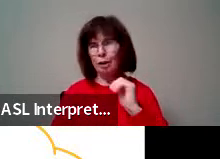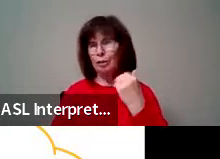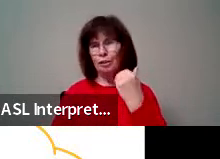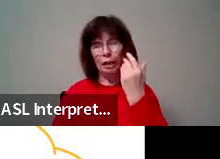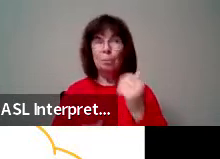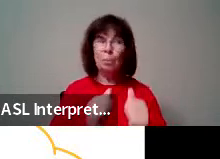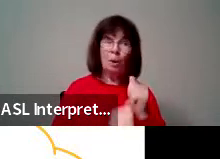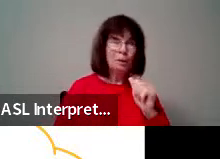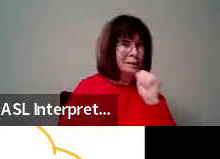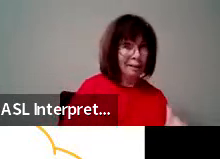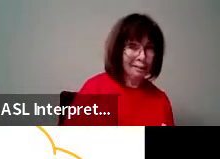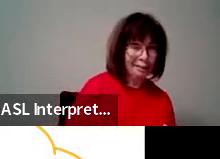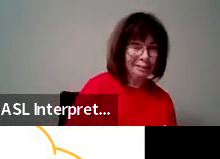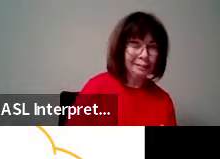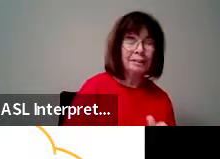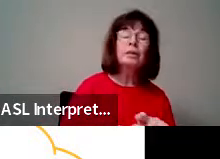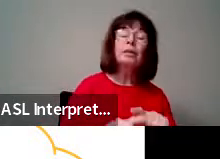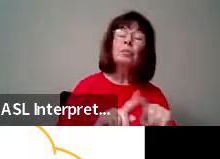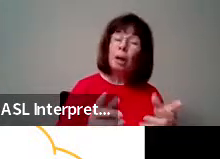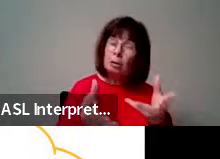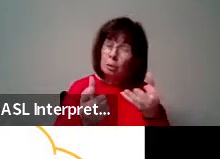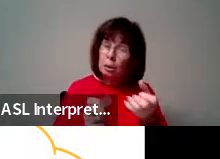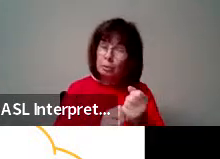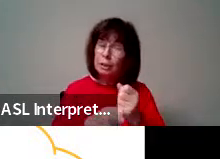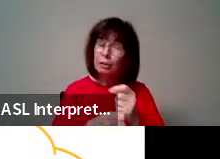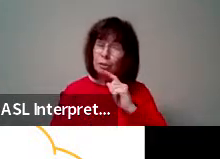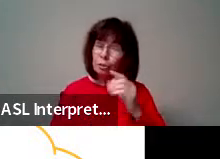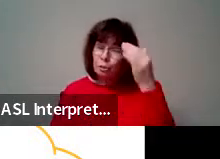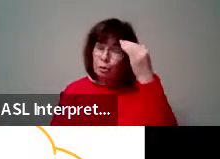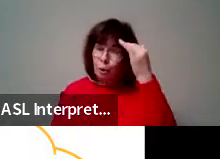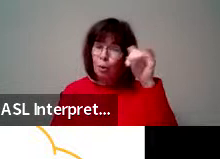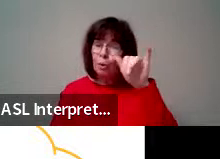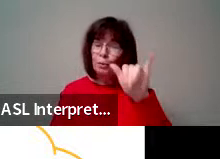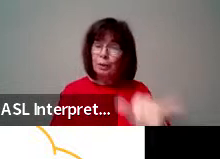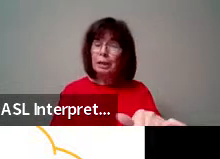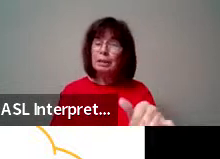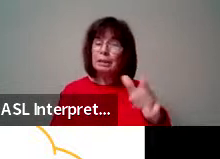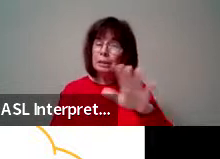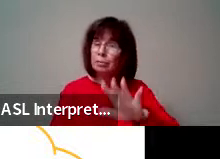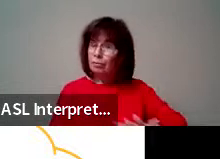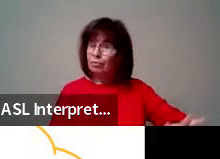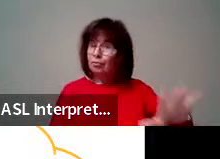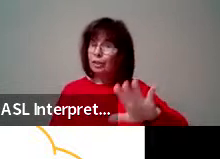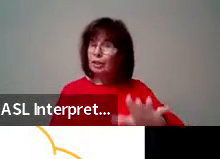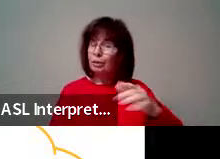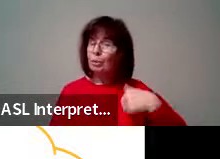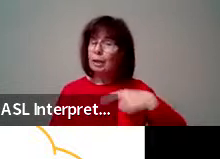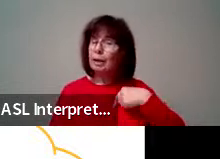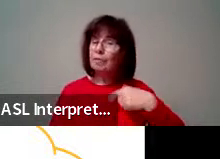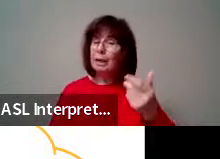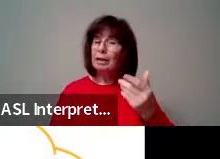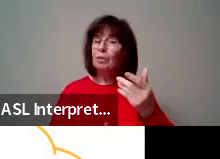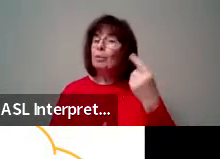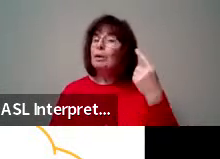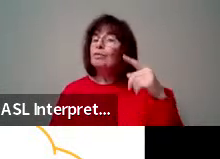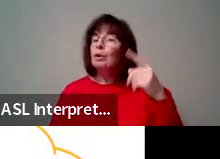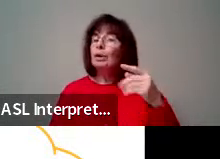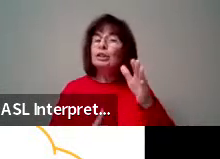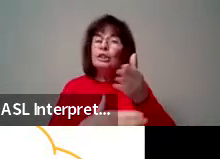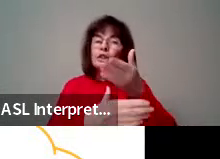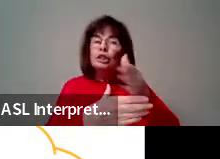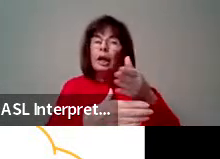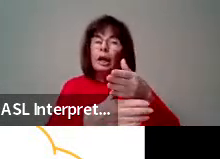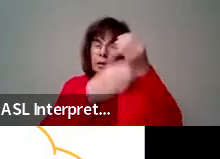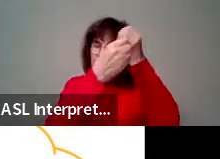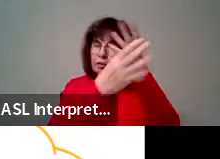are, but just want to make sure that you know that this is the space that we have created for us to share information, but also to invite